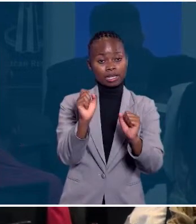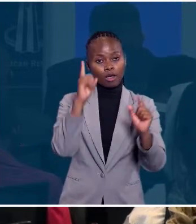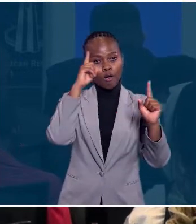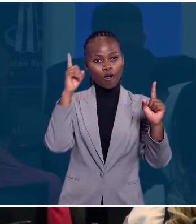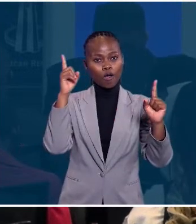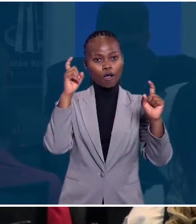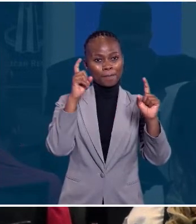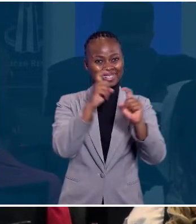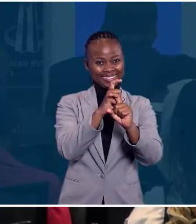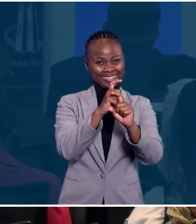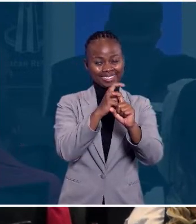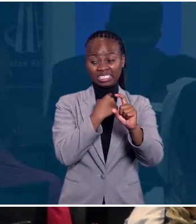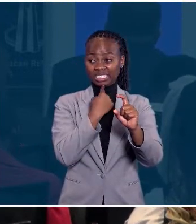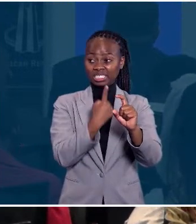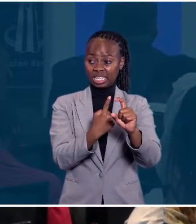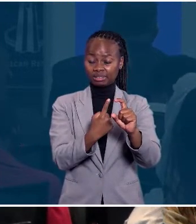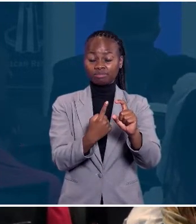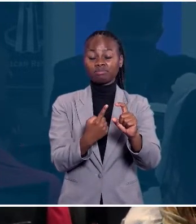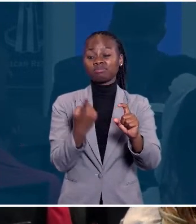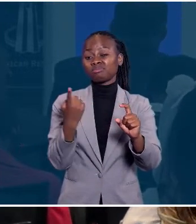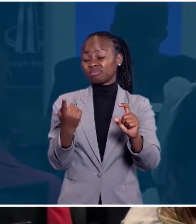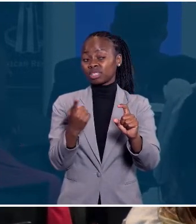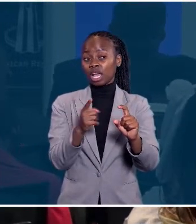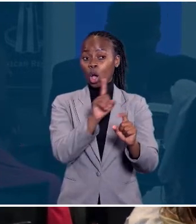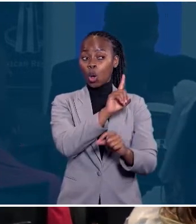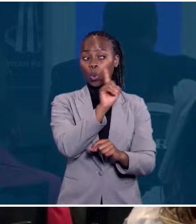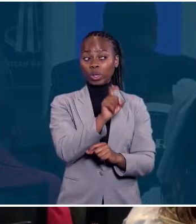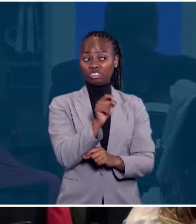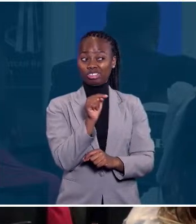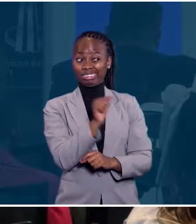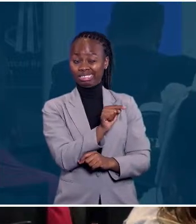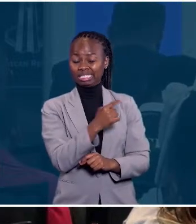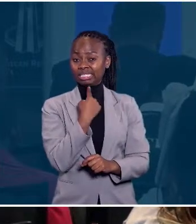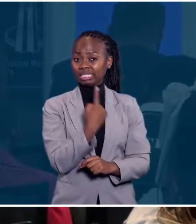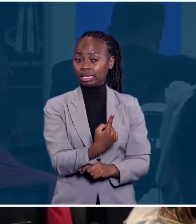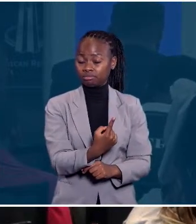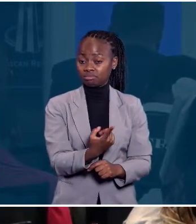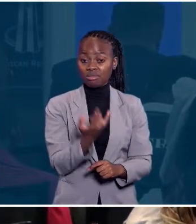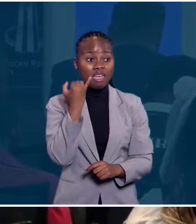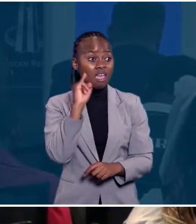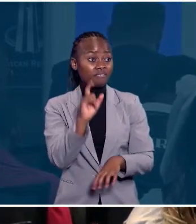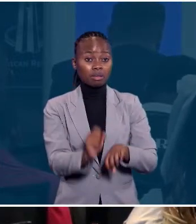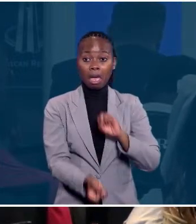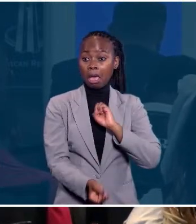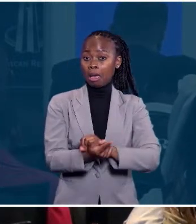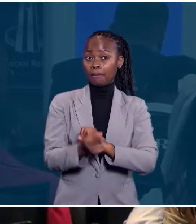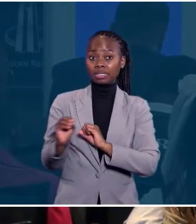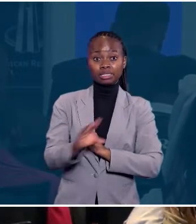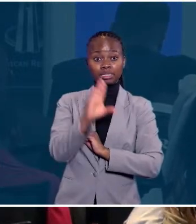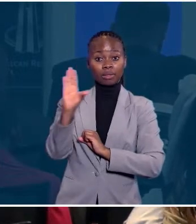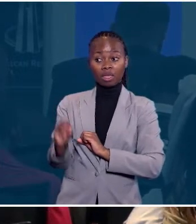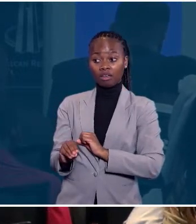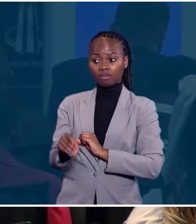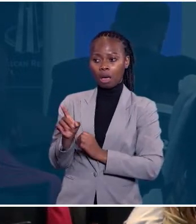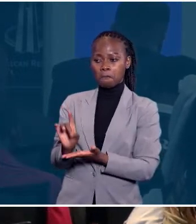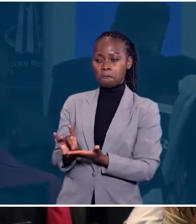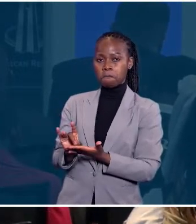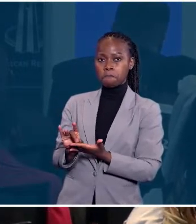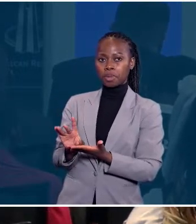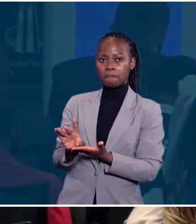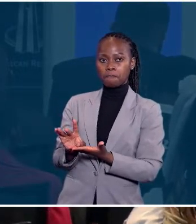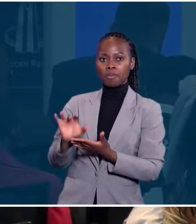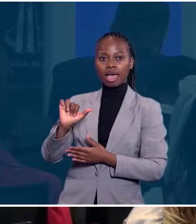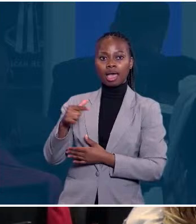the question that we have always been confronted with was, what happens if South Africa gets kicked out of AGOA? The tariffs